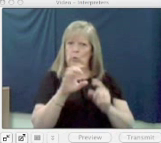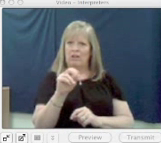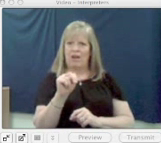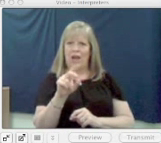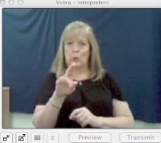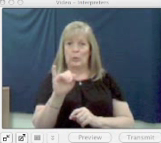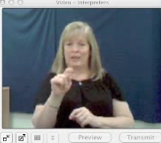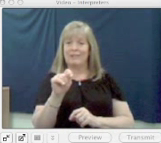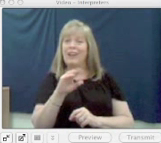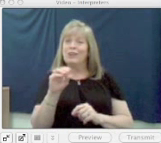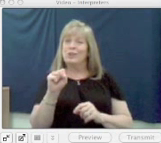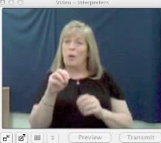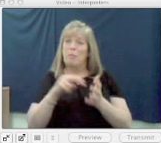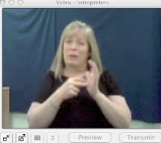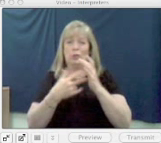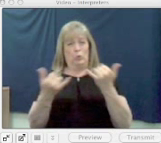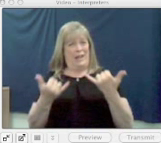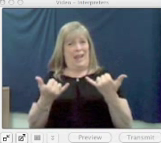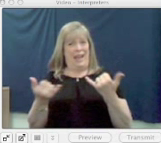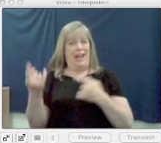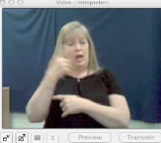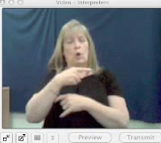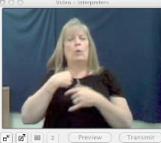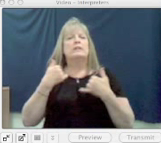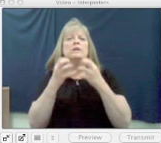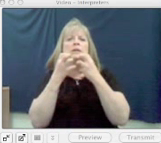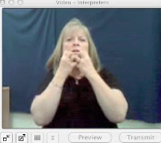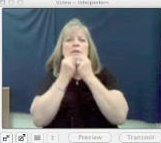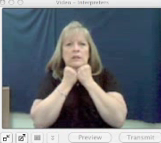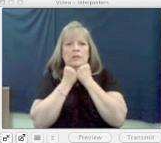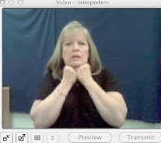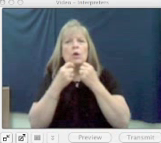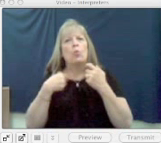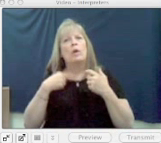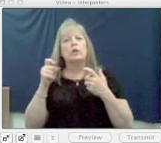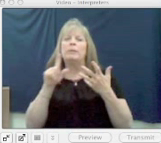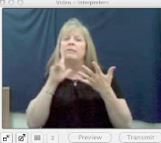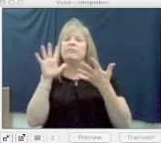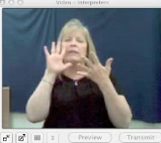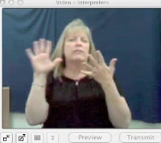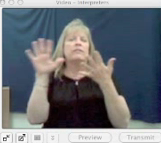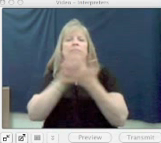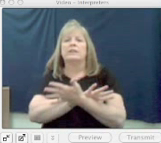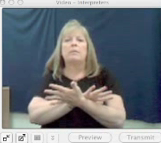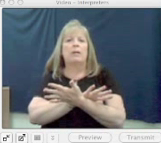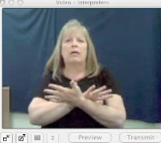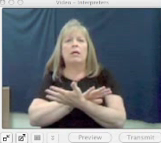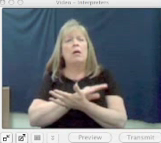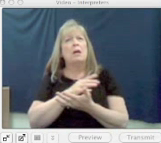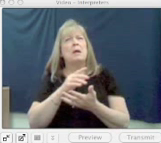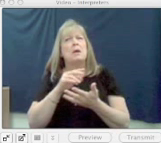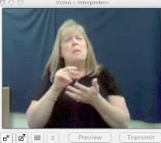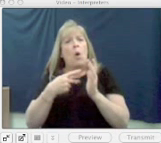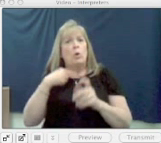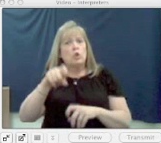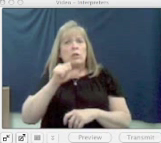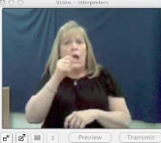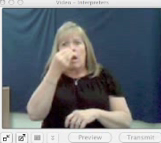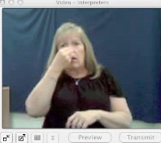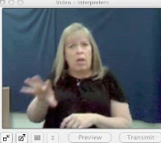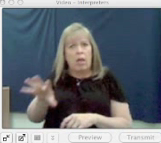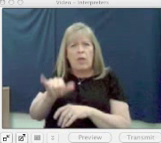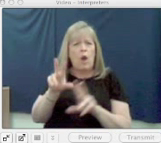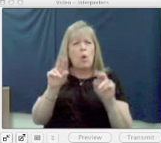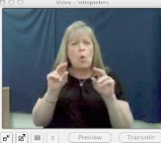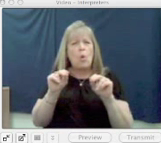day, value invisibility as a profession, and not that we shouldn't. But what's confusing to people is that